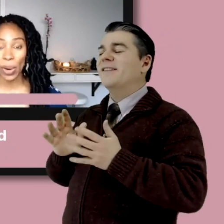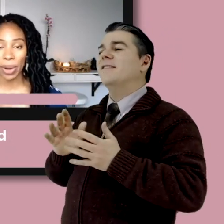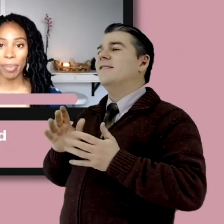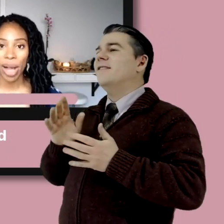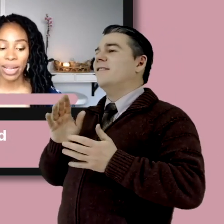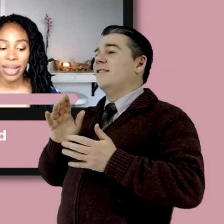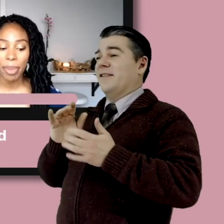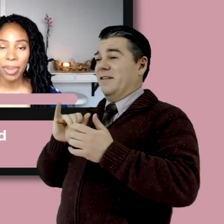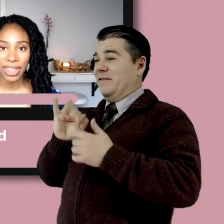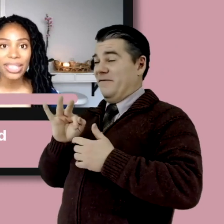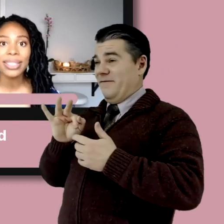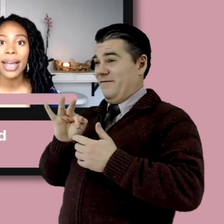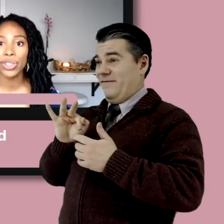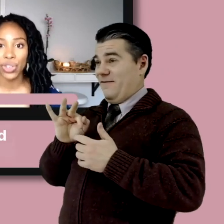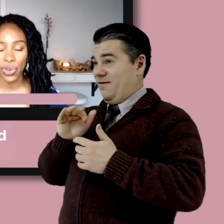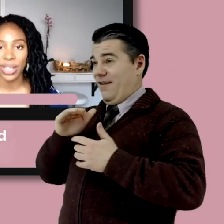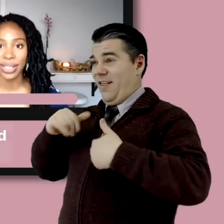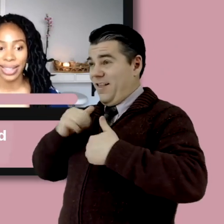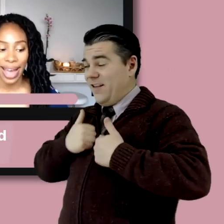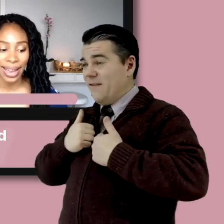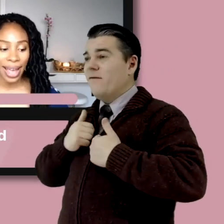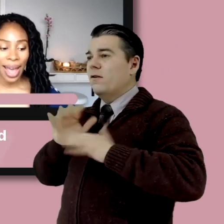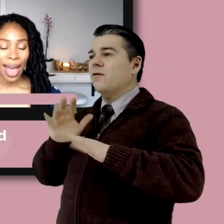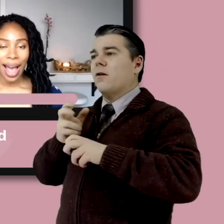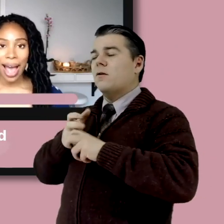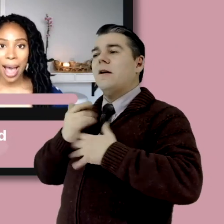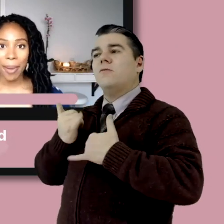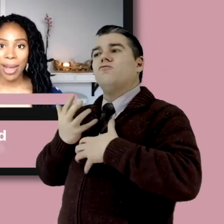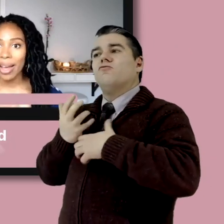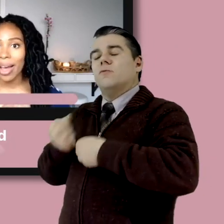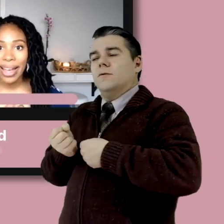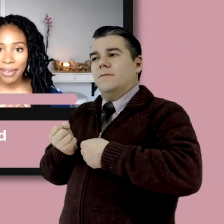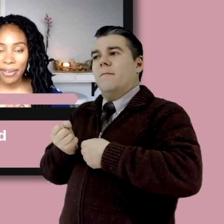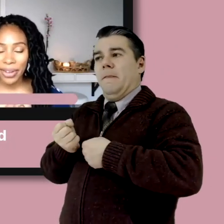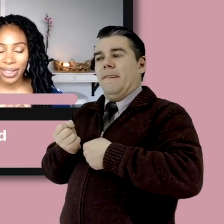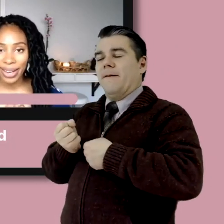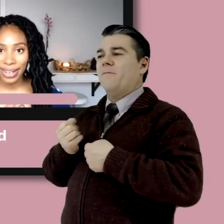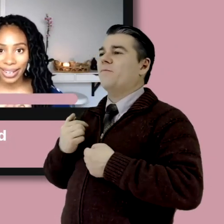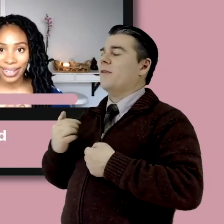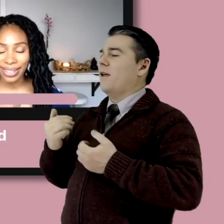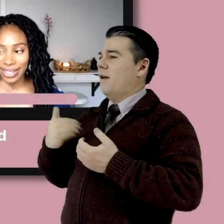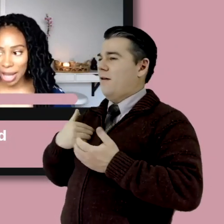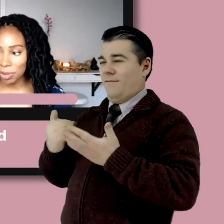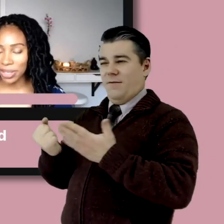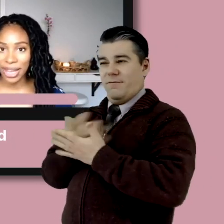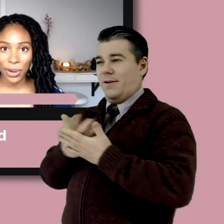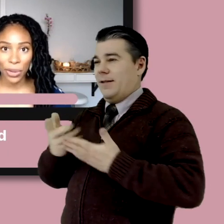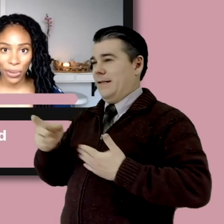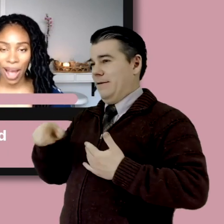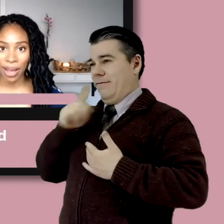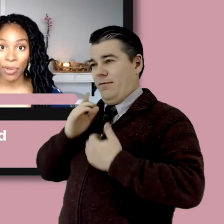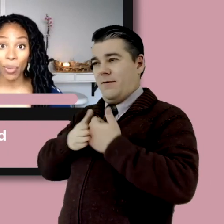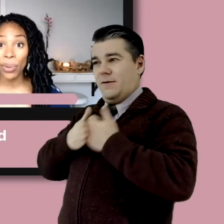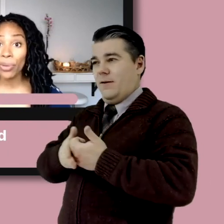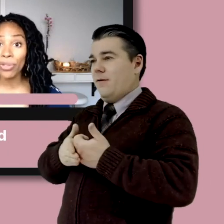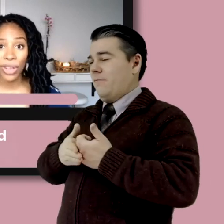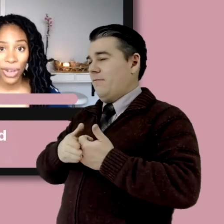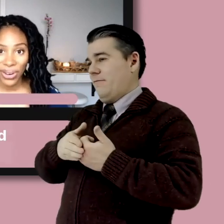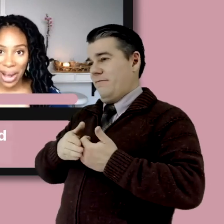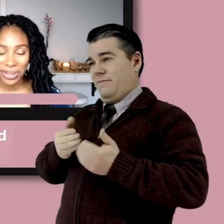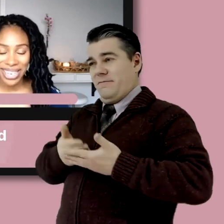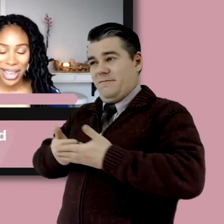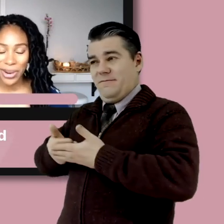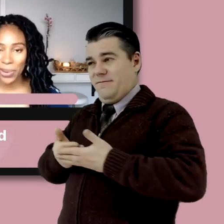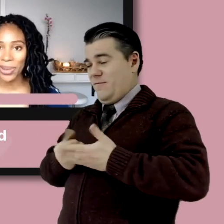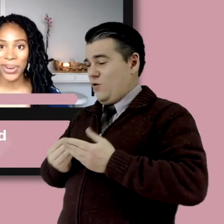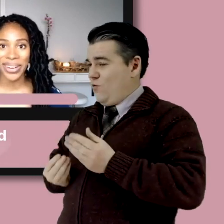that or embody that. But this time, just trusting that I have everything that I need to help this kiddo thrive. We will figure it